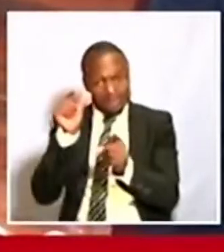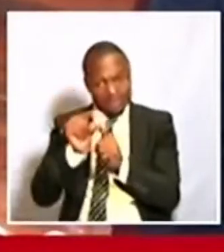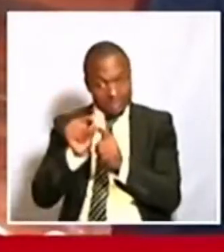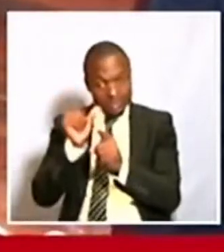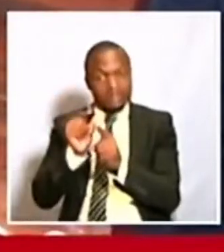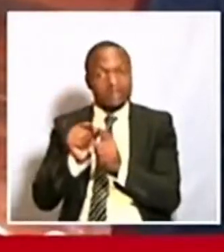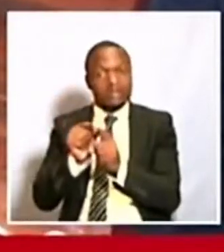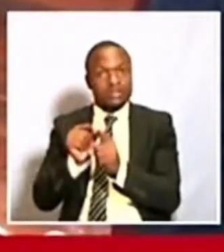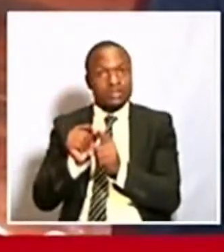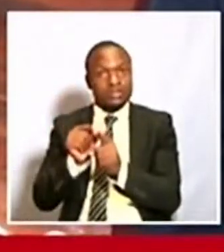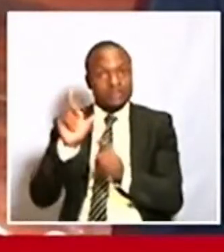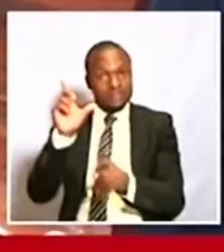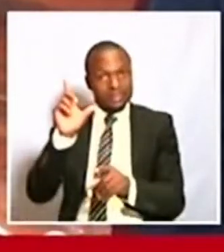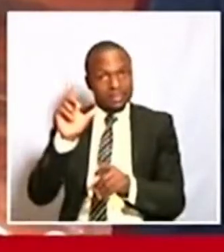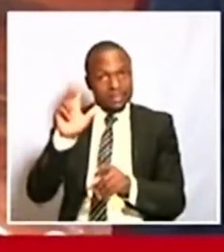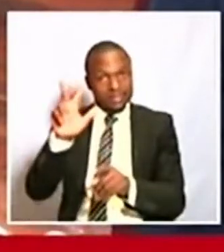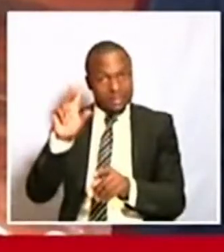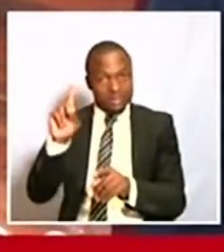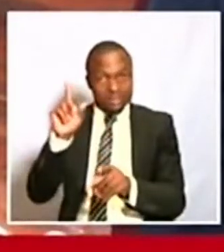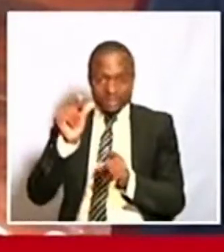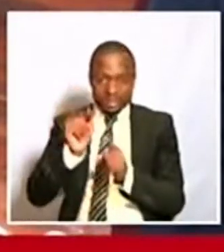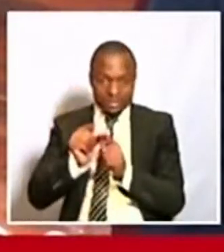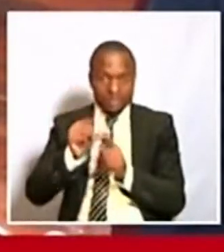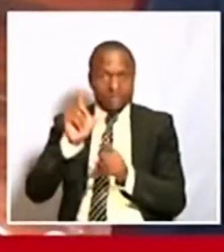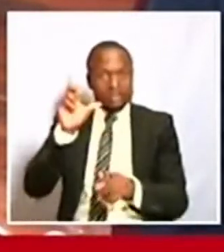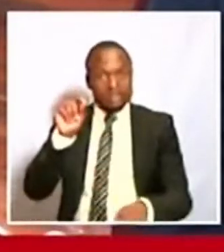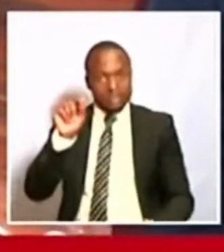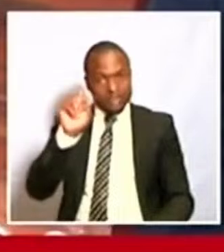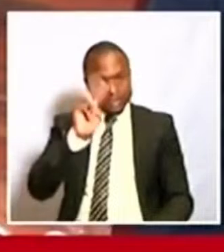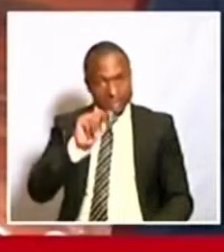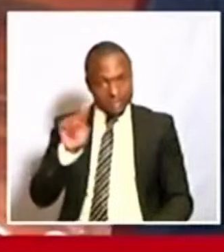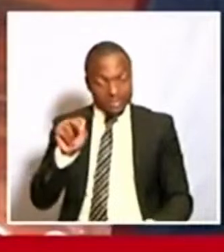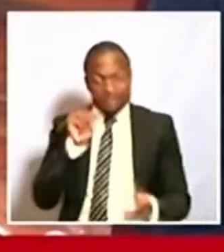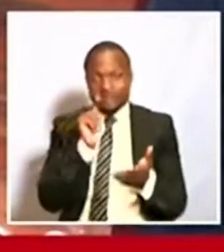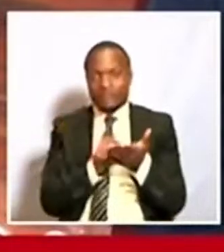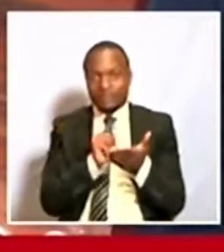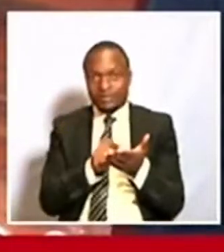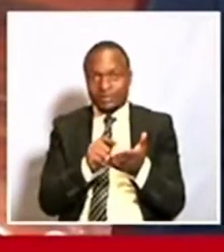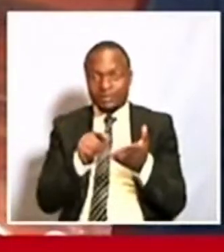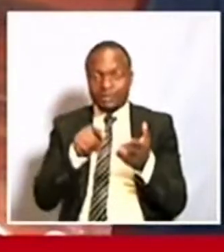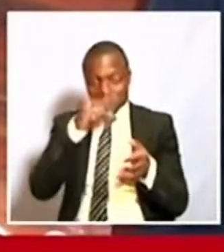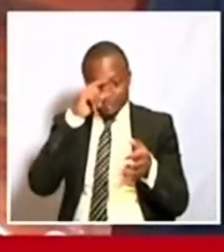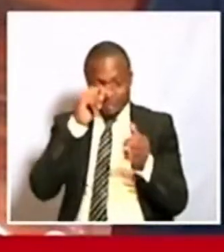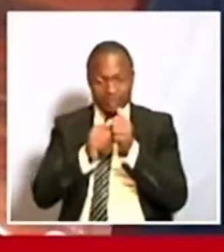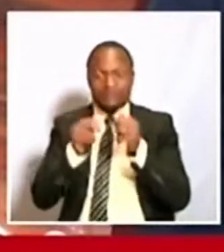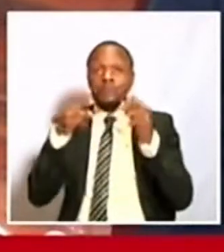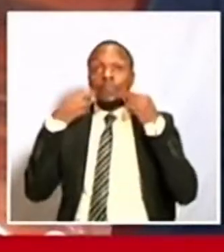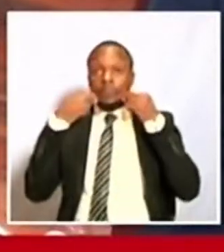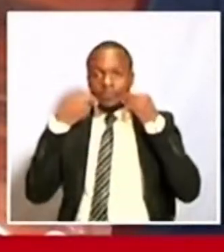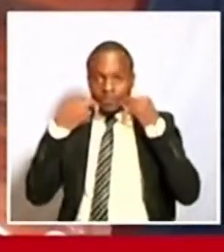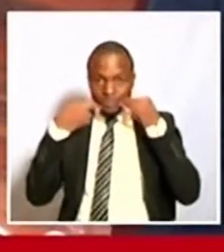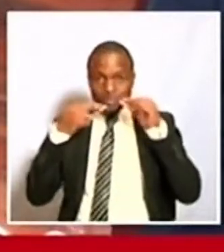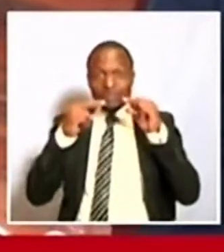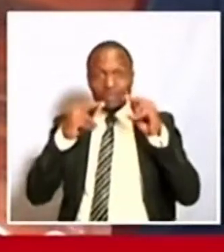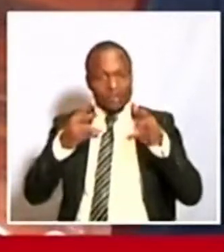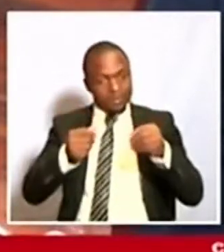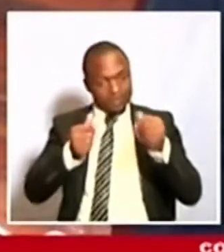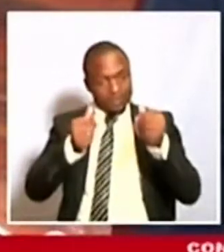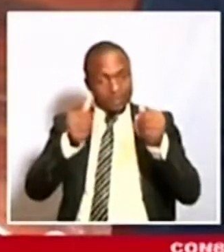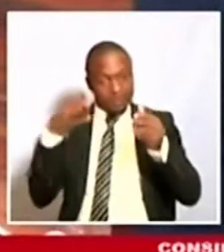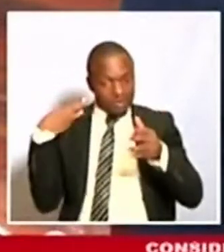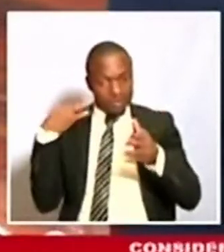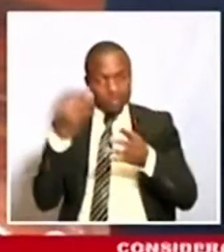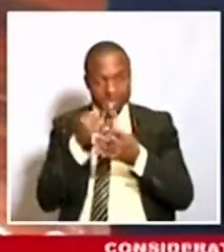December 31st December 2022. This was as a result of few applications received